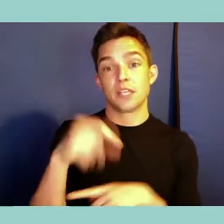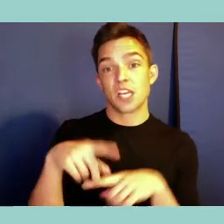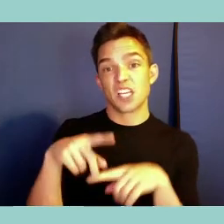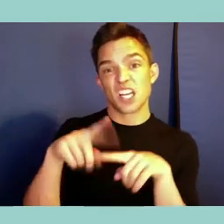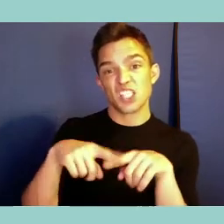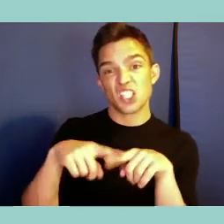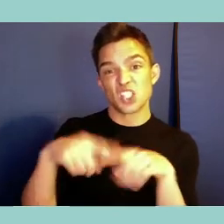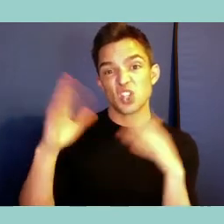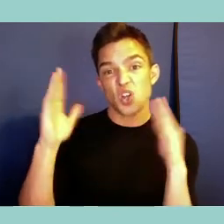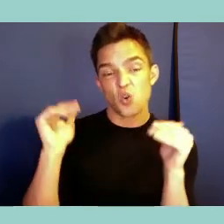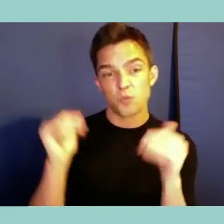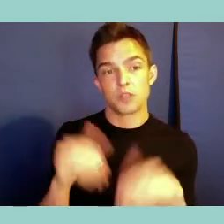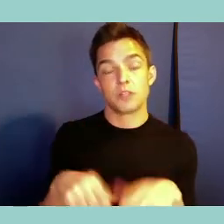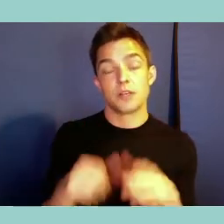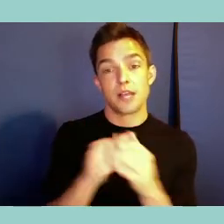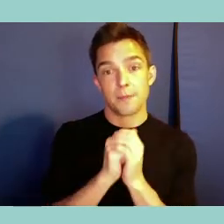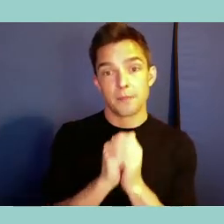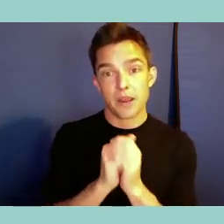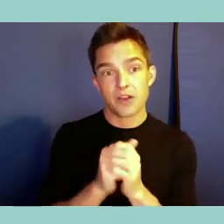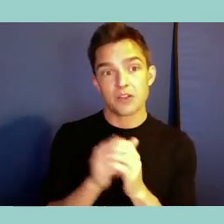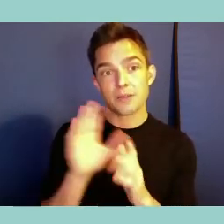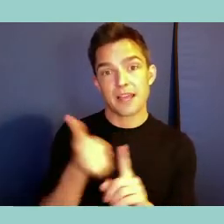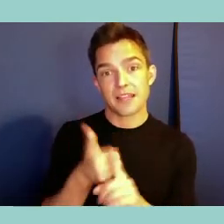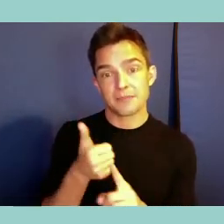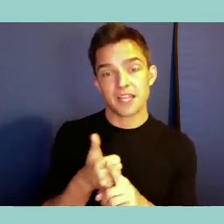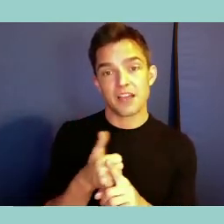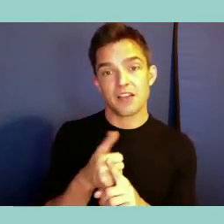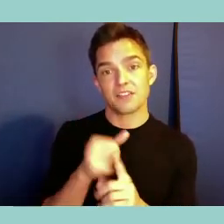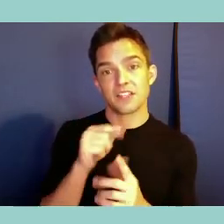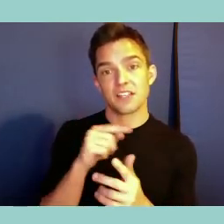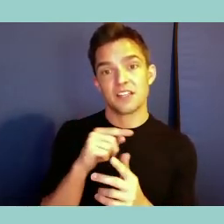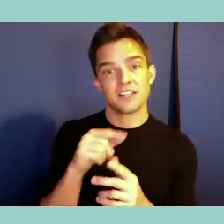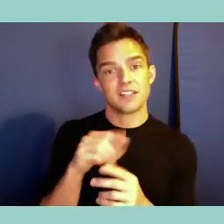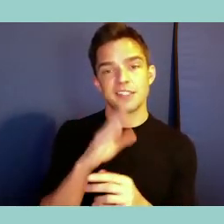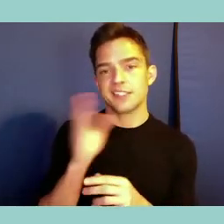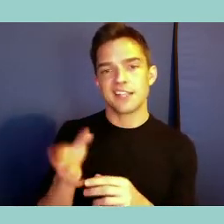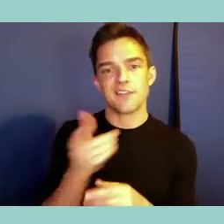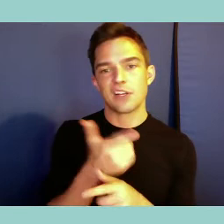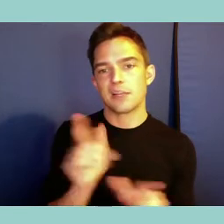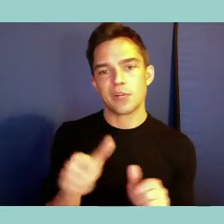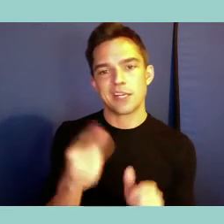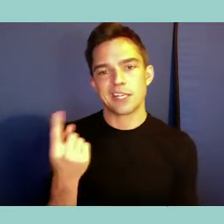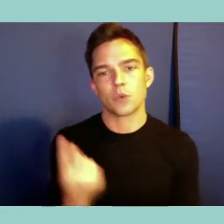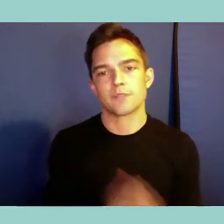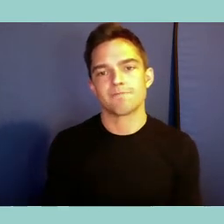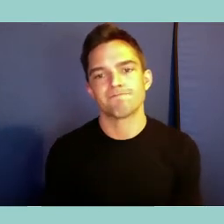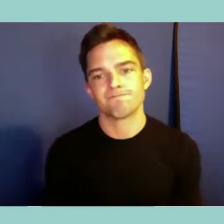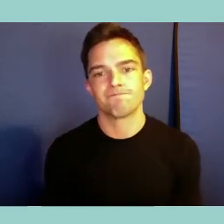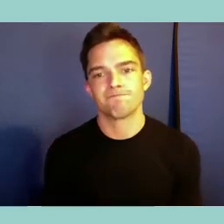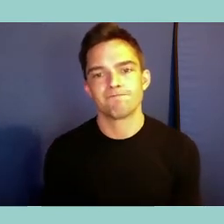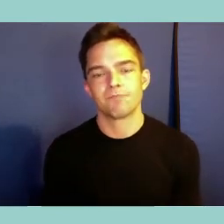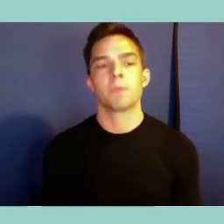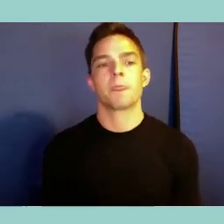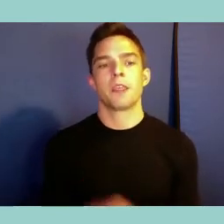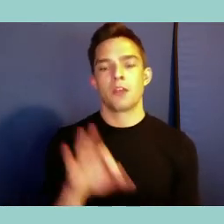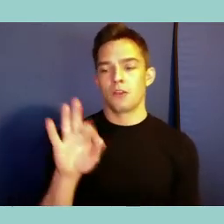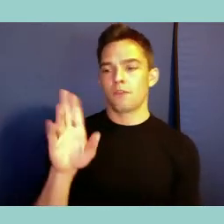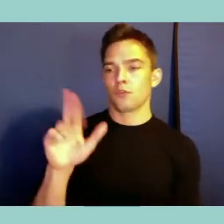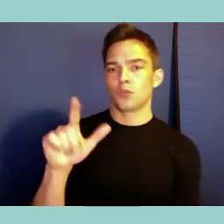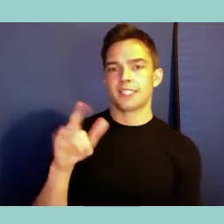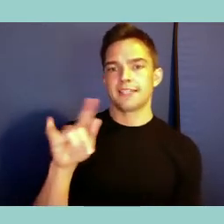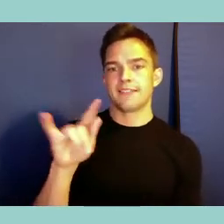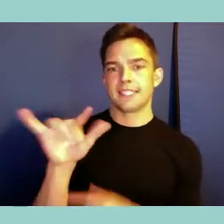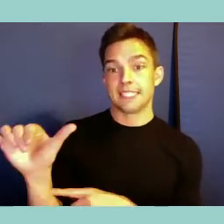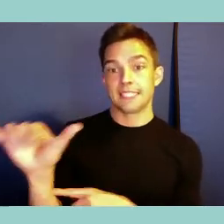hope and prayers by themselves never liberated anyone. Fugitivity is